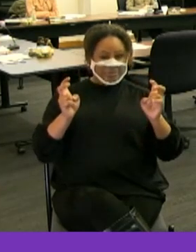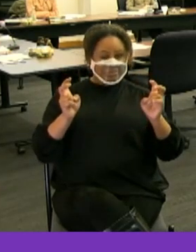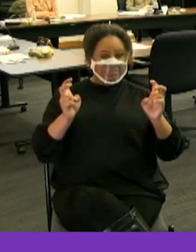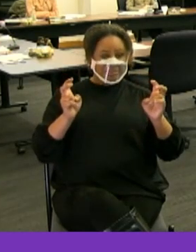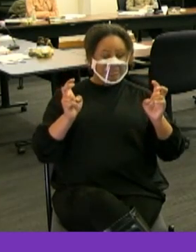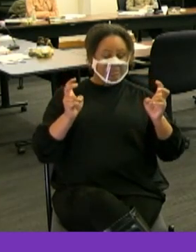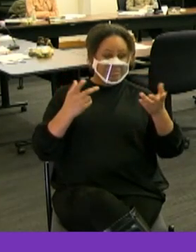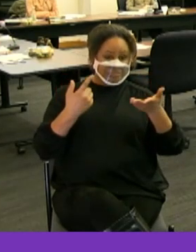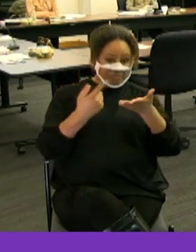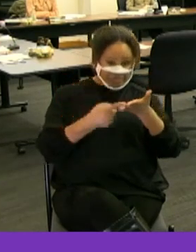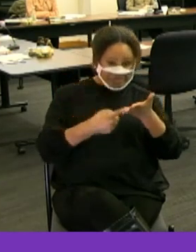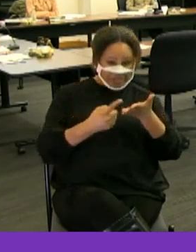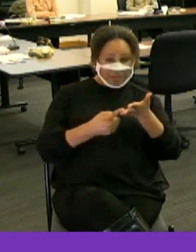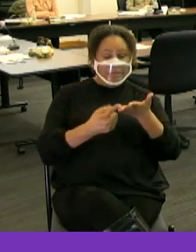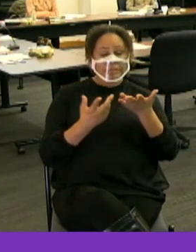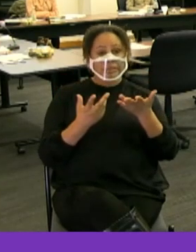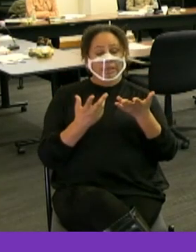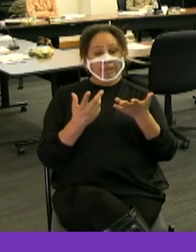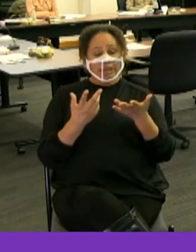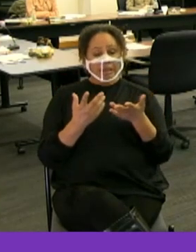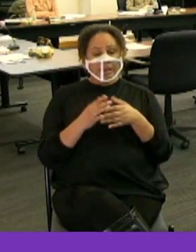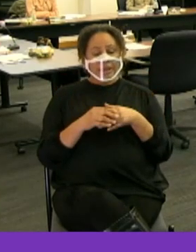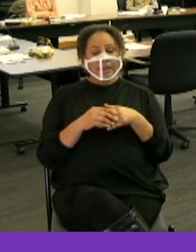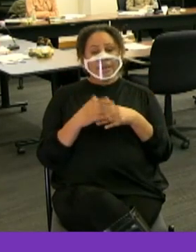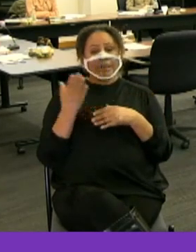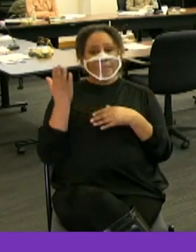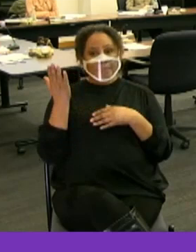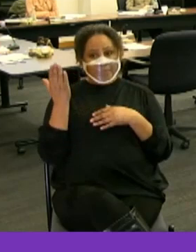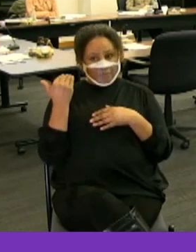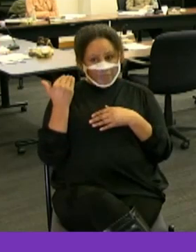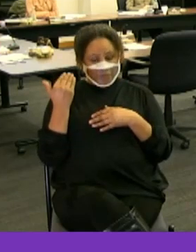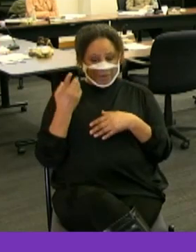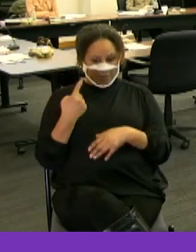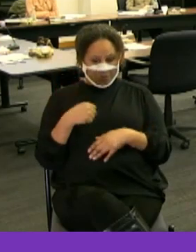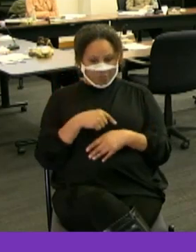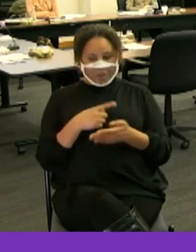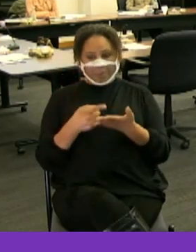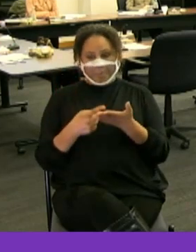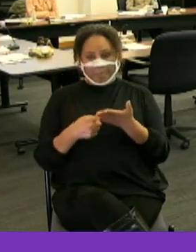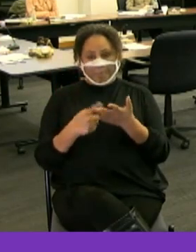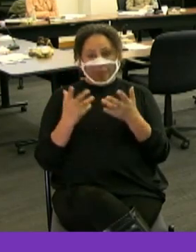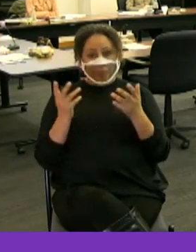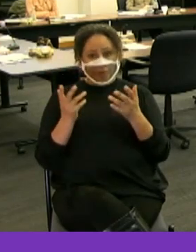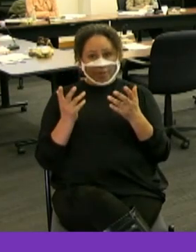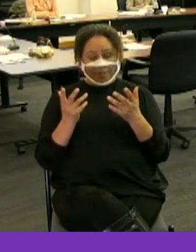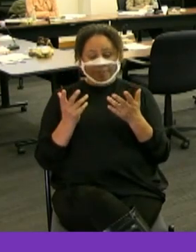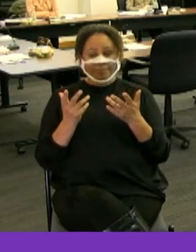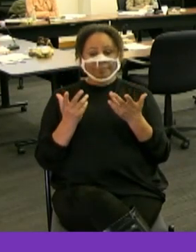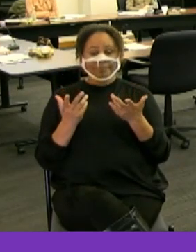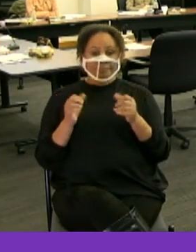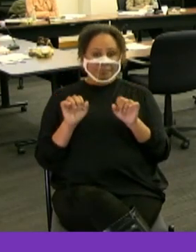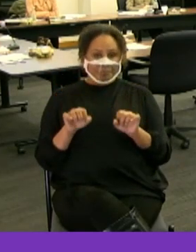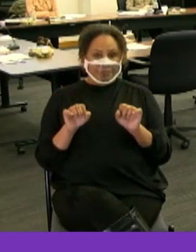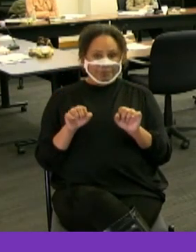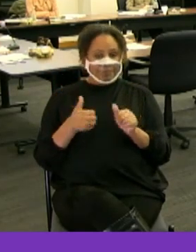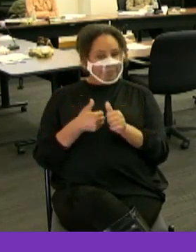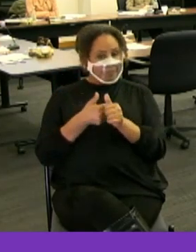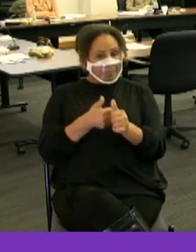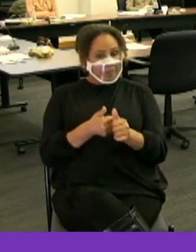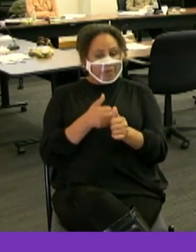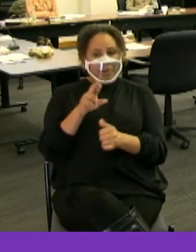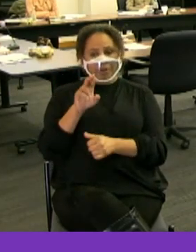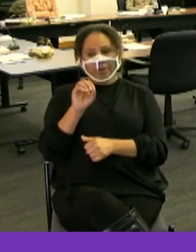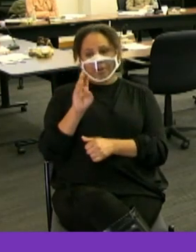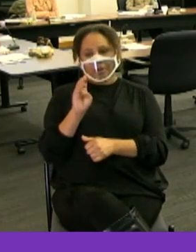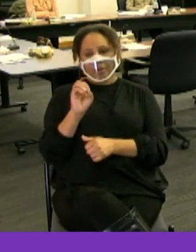that. And so what we had talked about was possibly, per Robert's Rules of Order, the way that